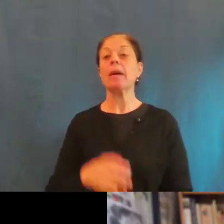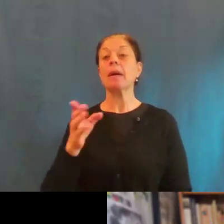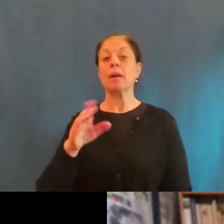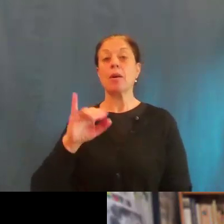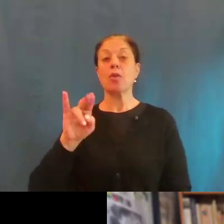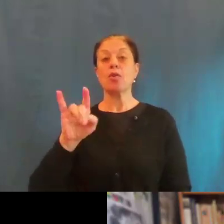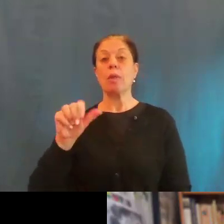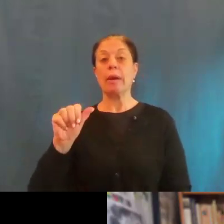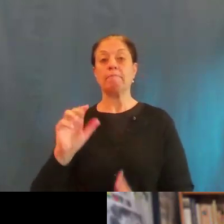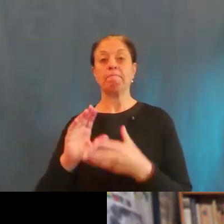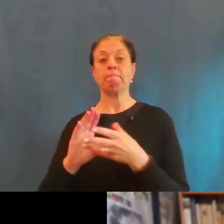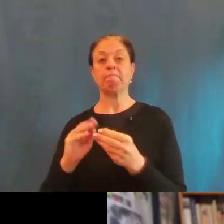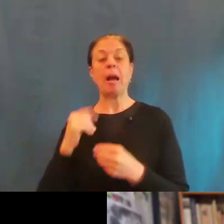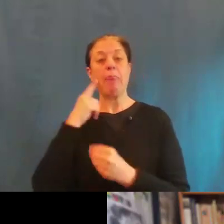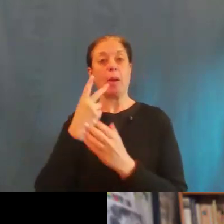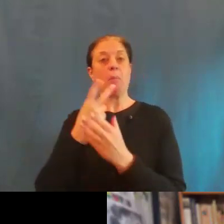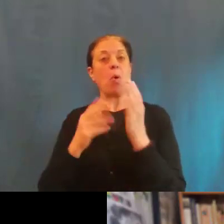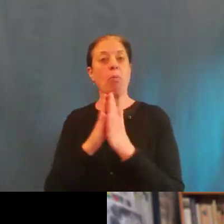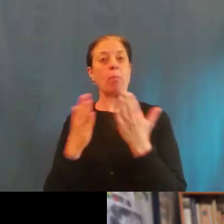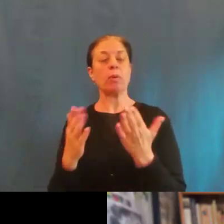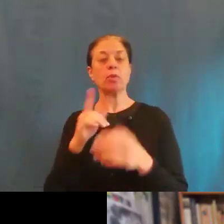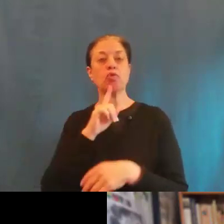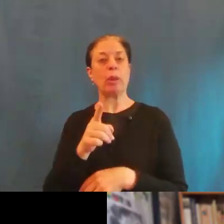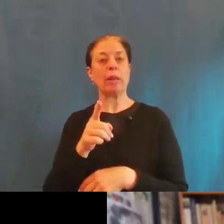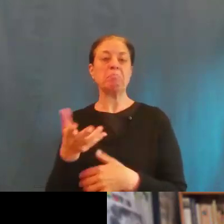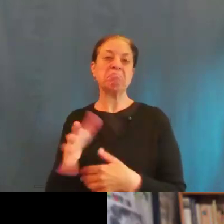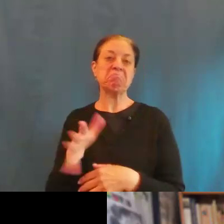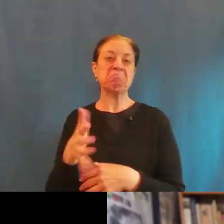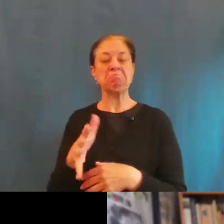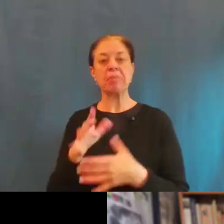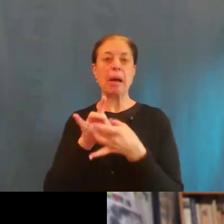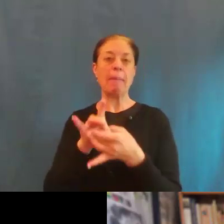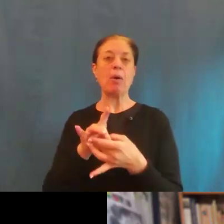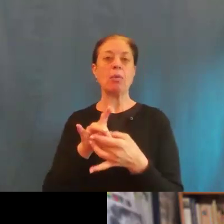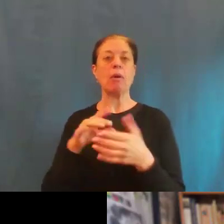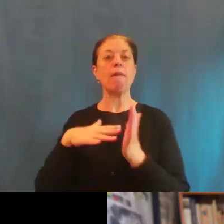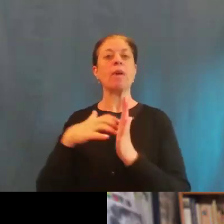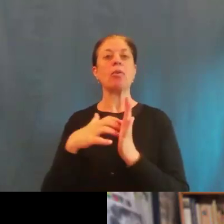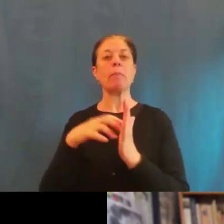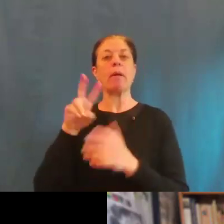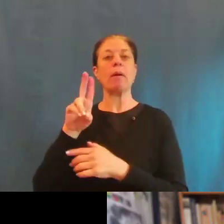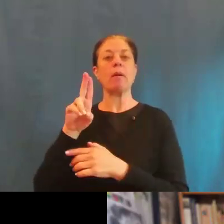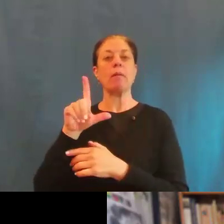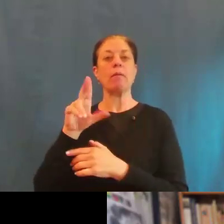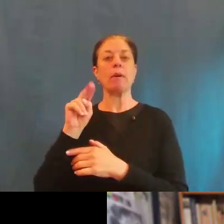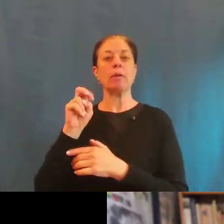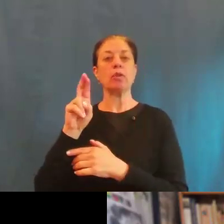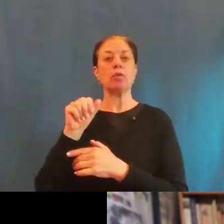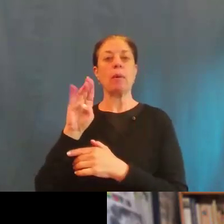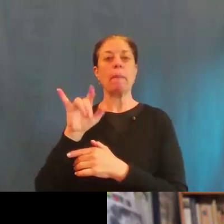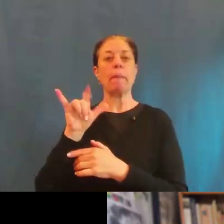I think both books really are kind of about vulnerability and being able to